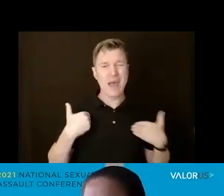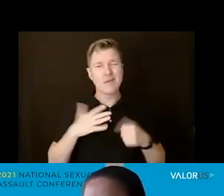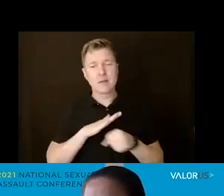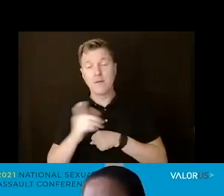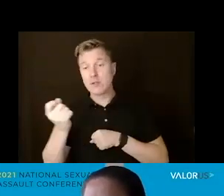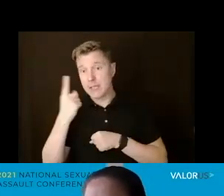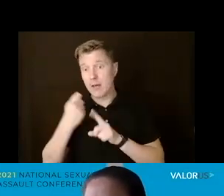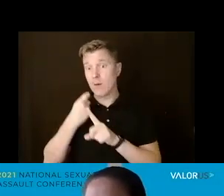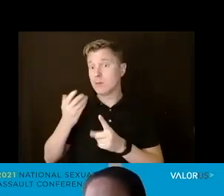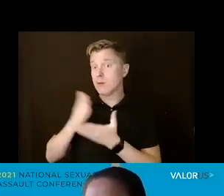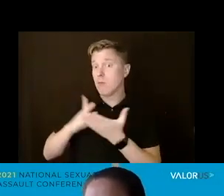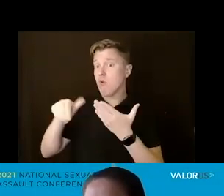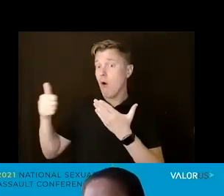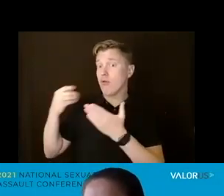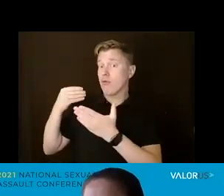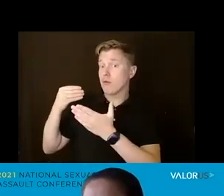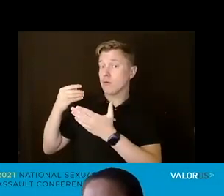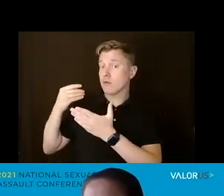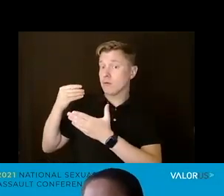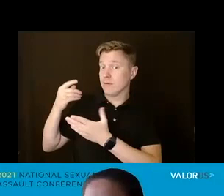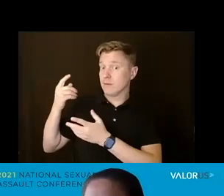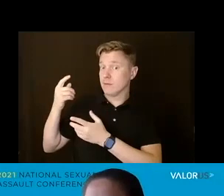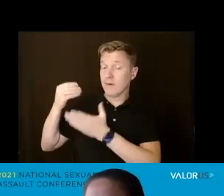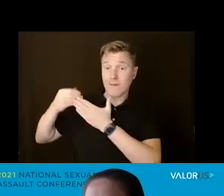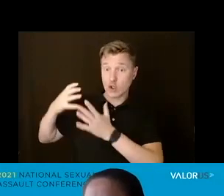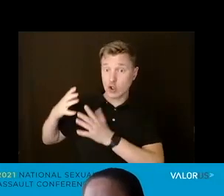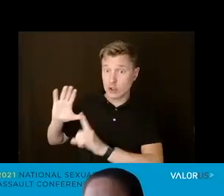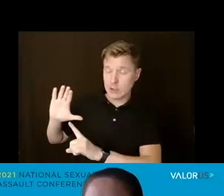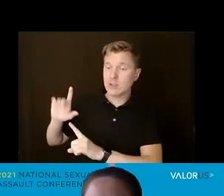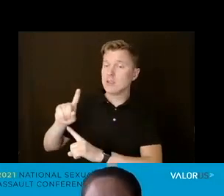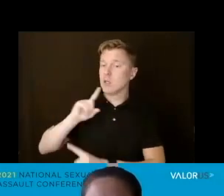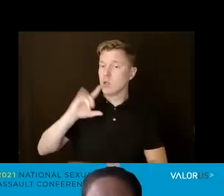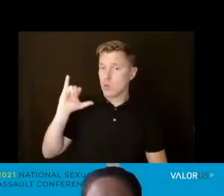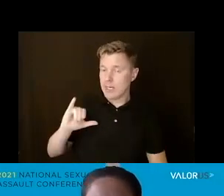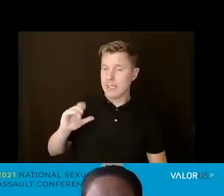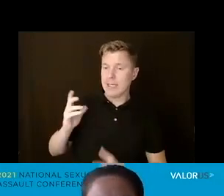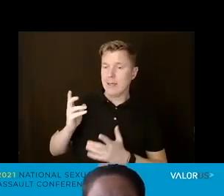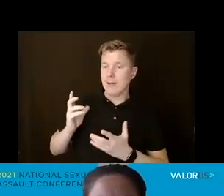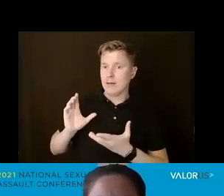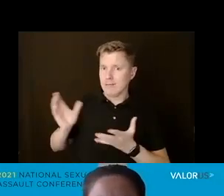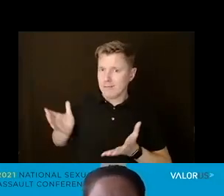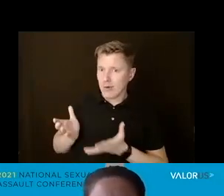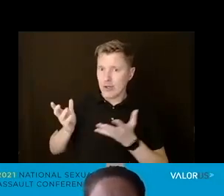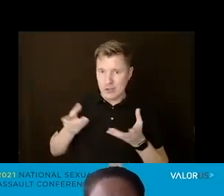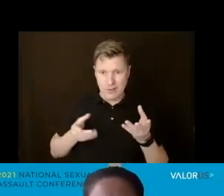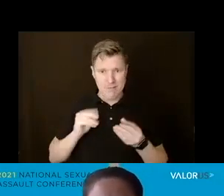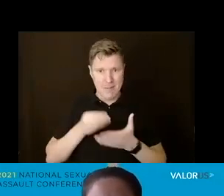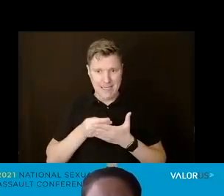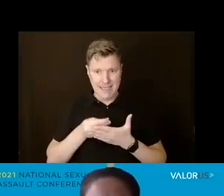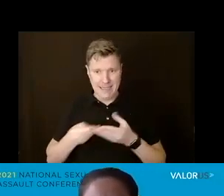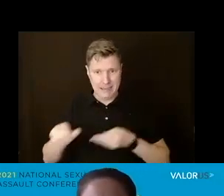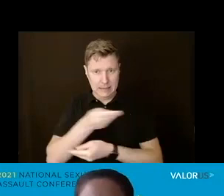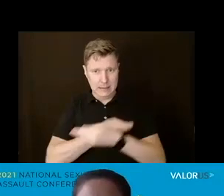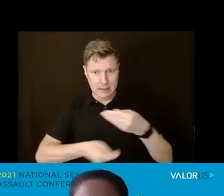other funders to be able to really just push our numbers and our money around so that we could get the whole